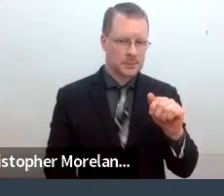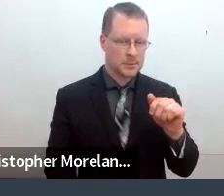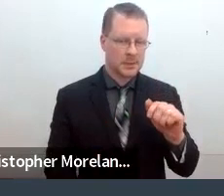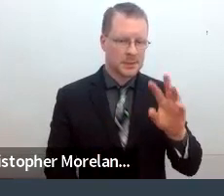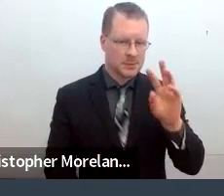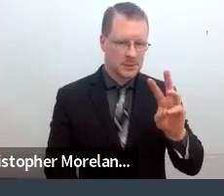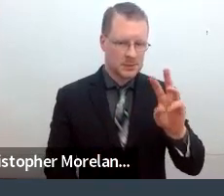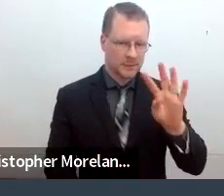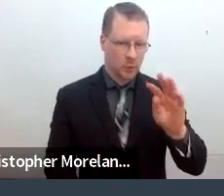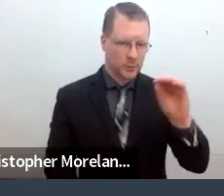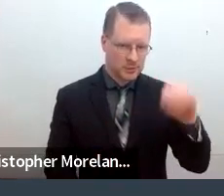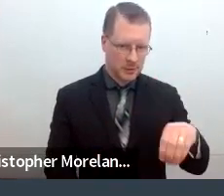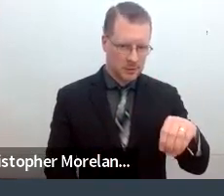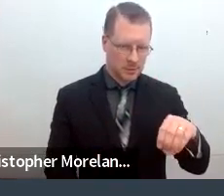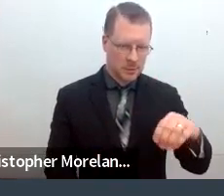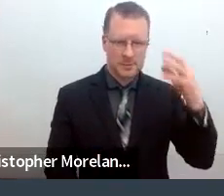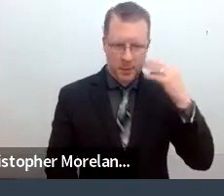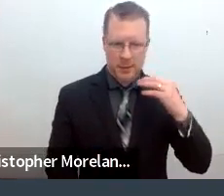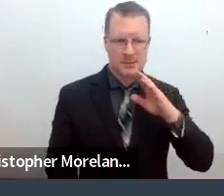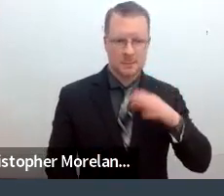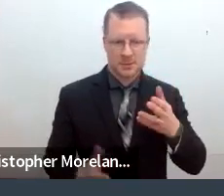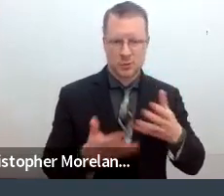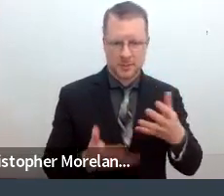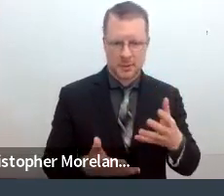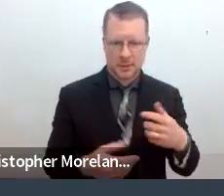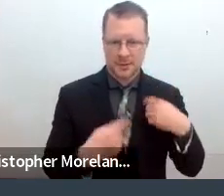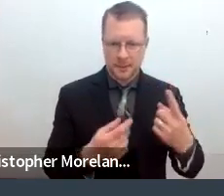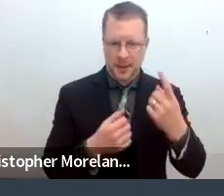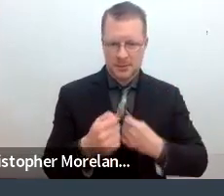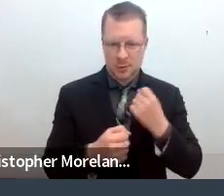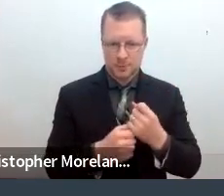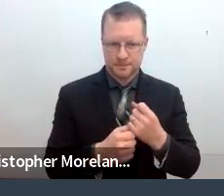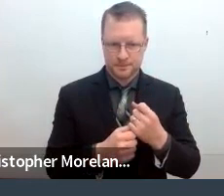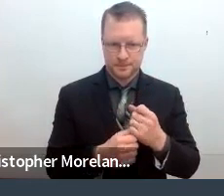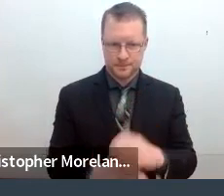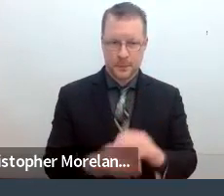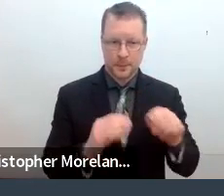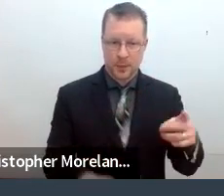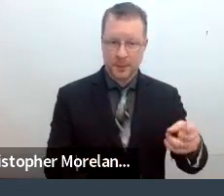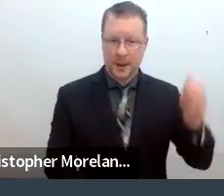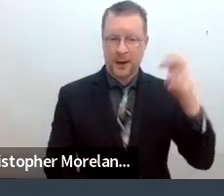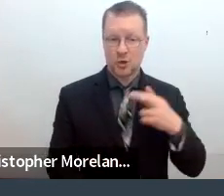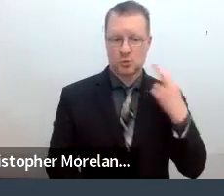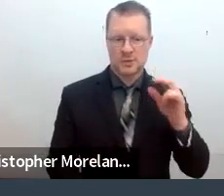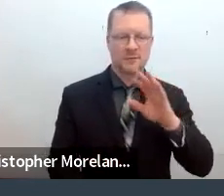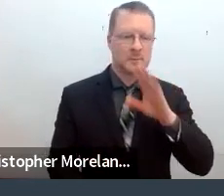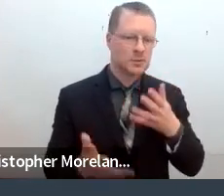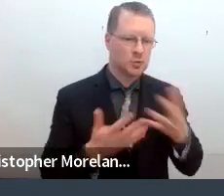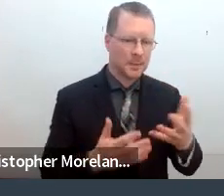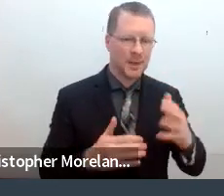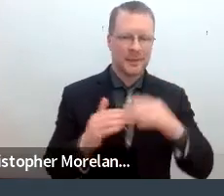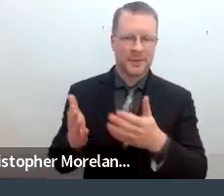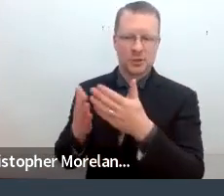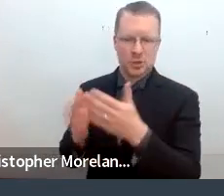Of these physicians with disabilities, 64% experienced some sort of mistreatment in the